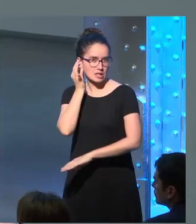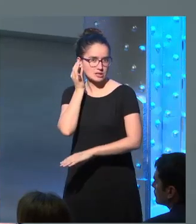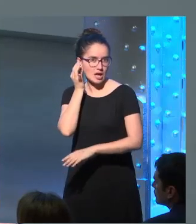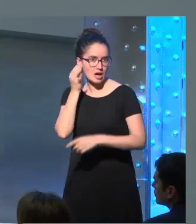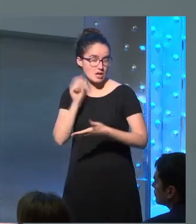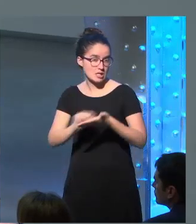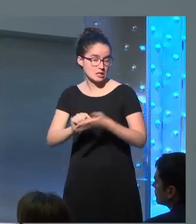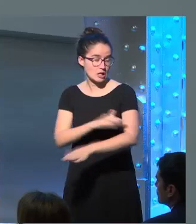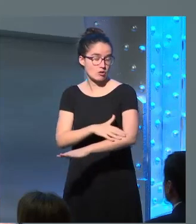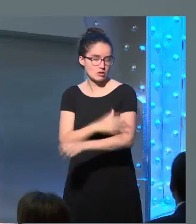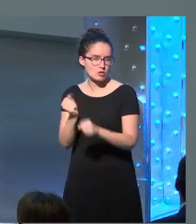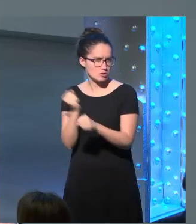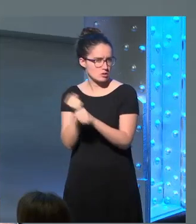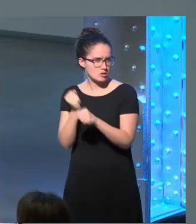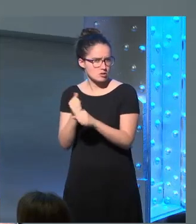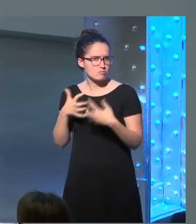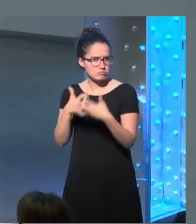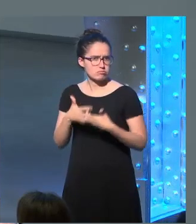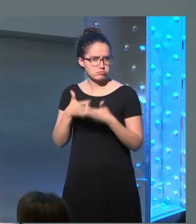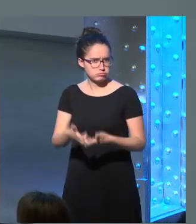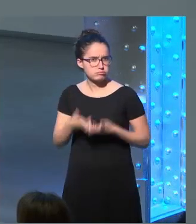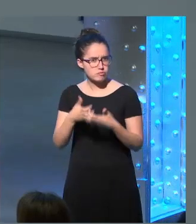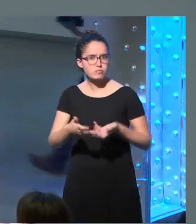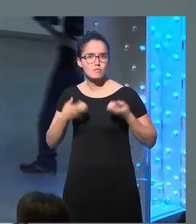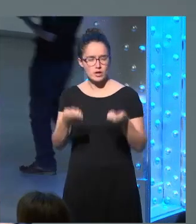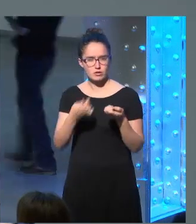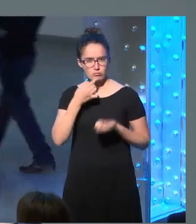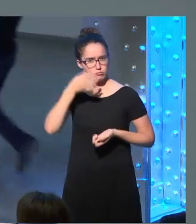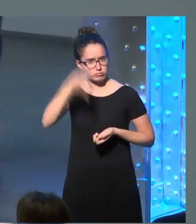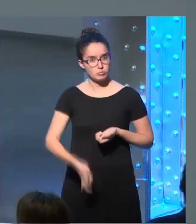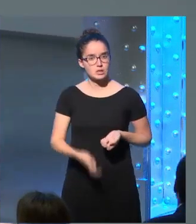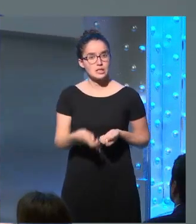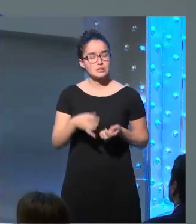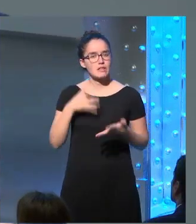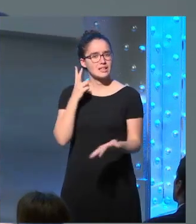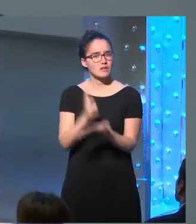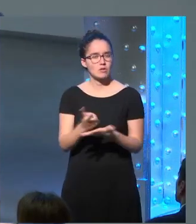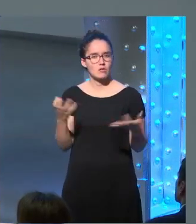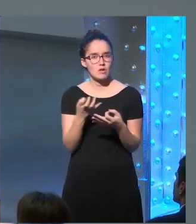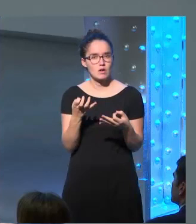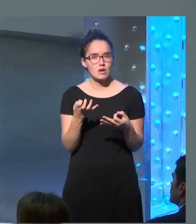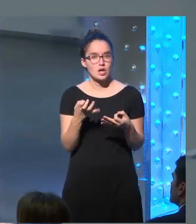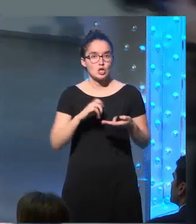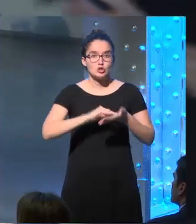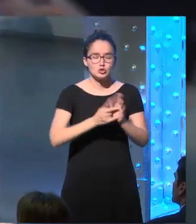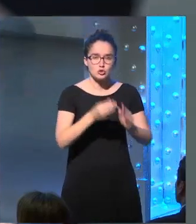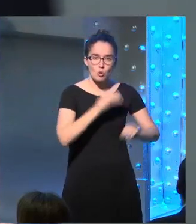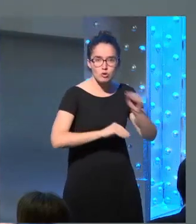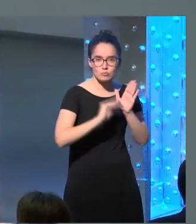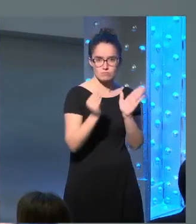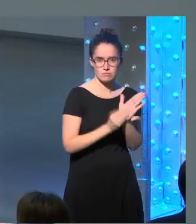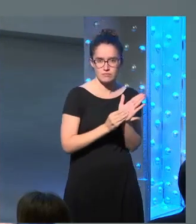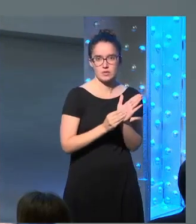full employment. And I know that they work on that all the time at the ministry, but that challenge has to